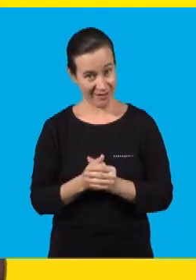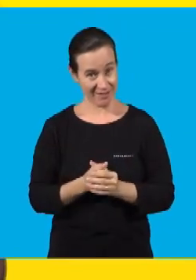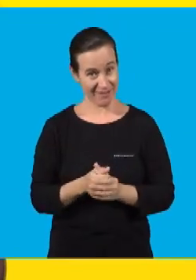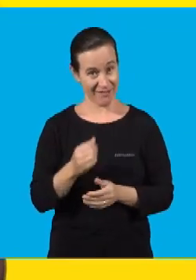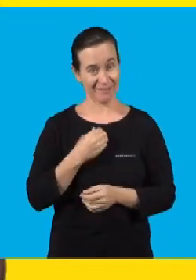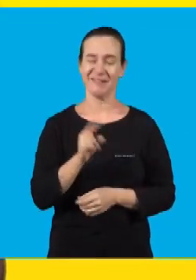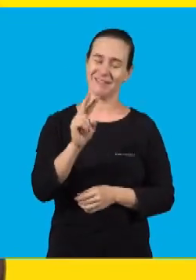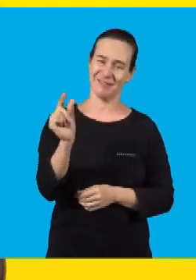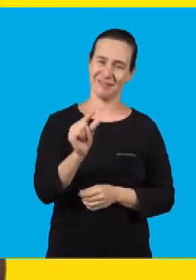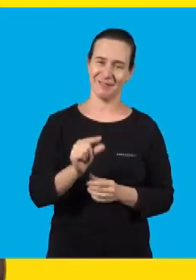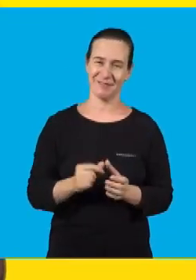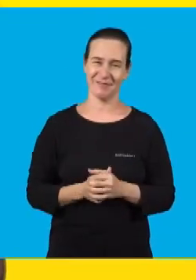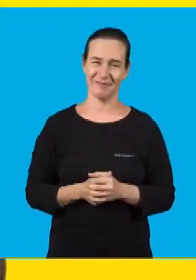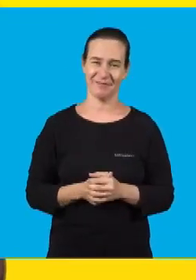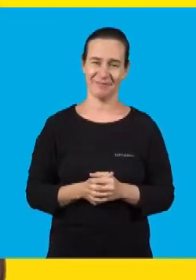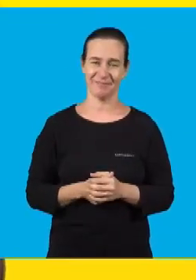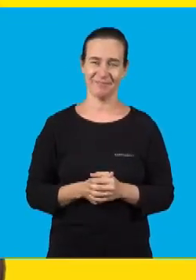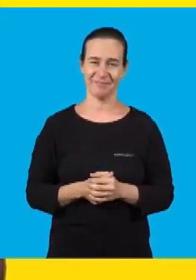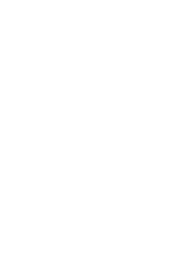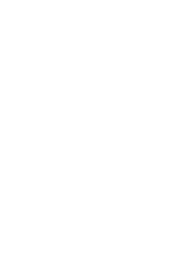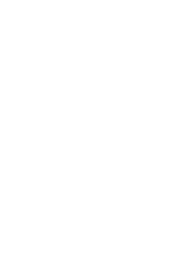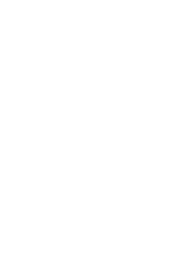break. I will see you shortly.